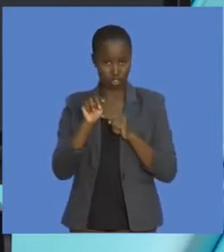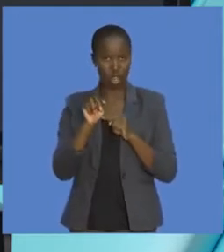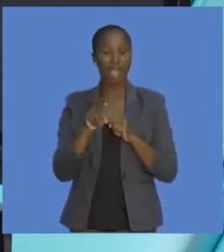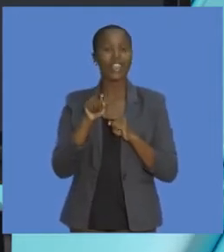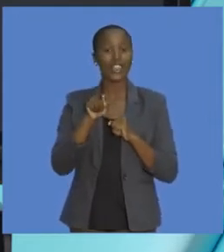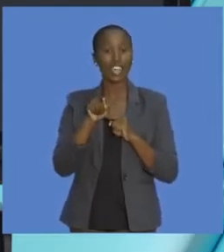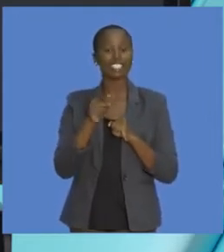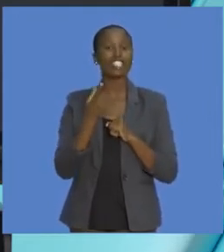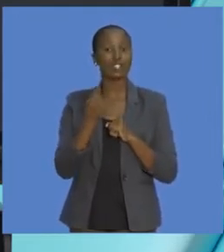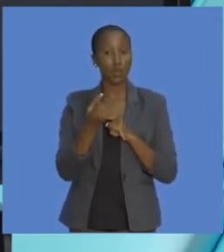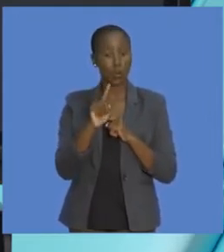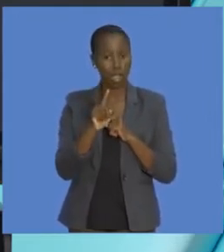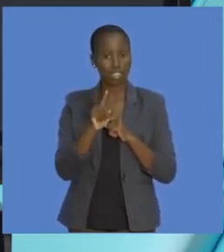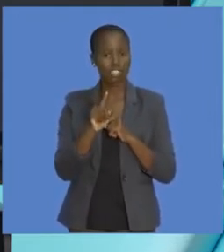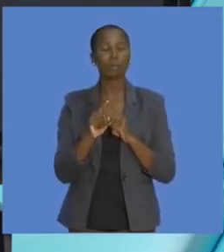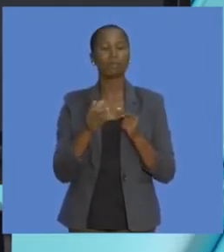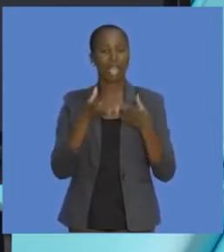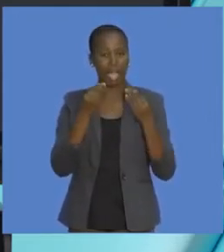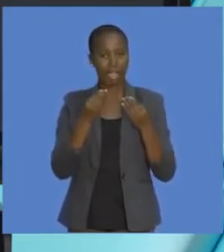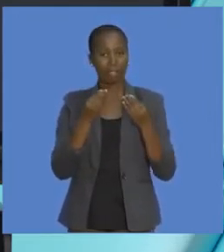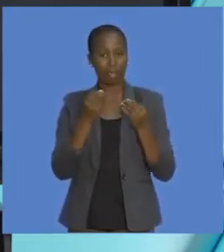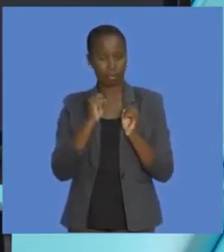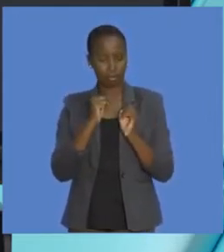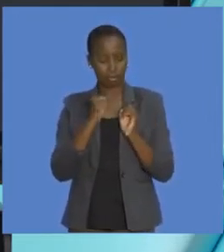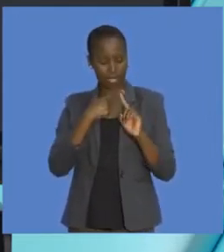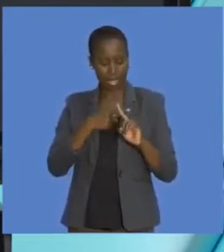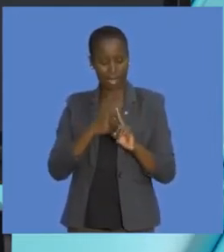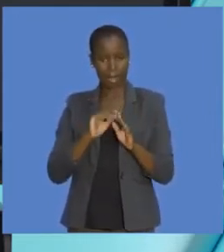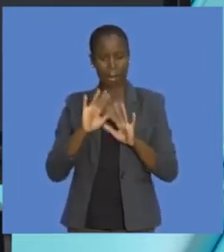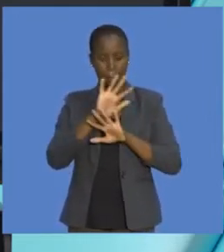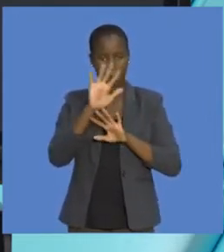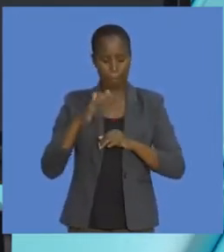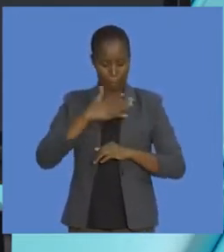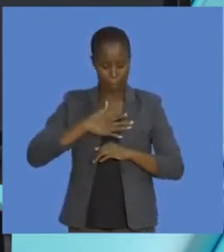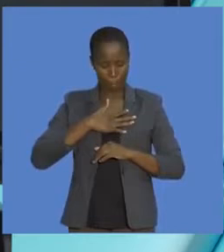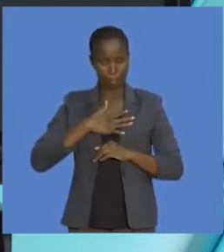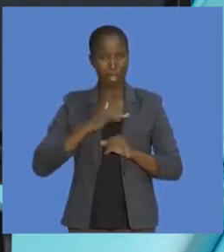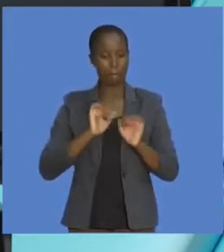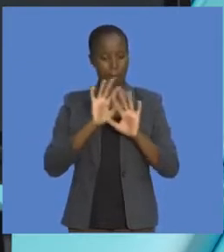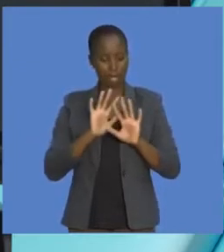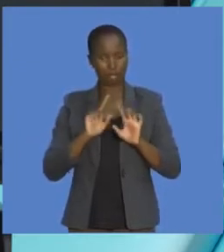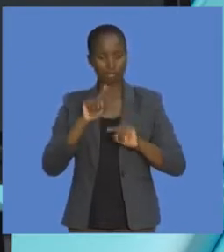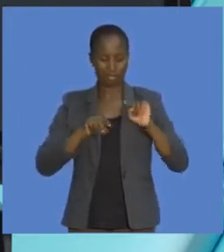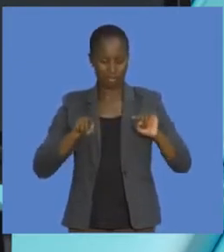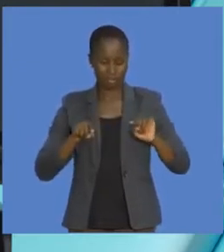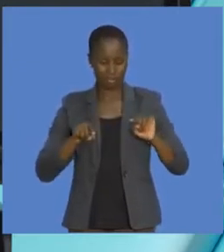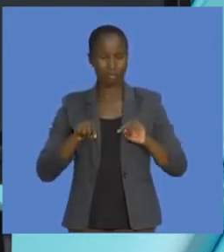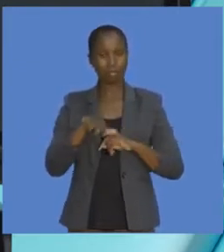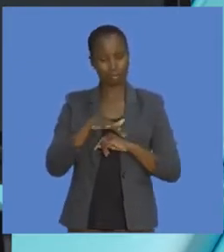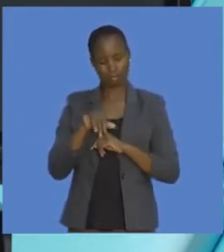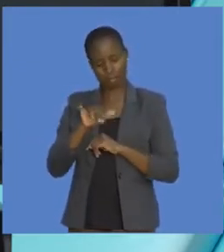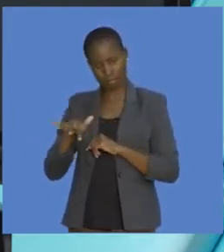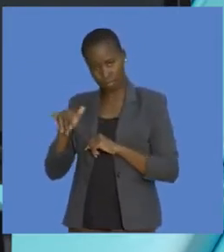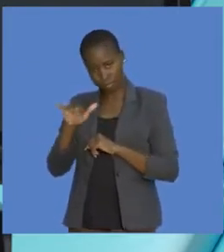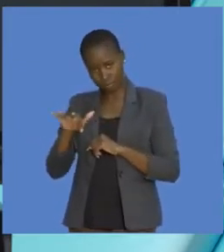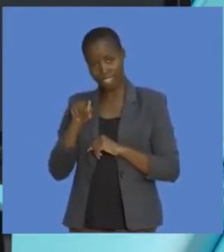have specific target areas and carry out specific functions. And essentially, all of these bring about what we